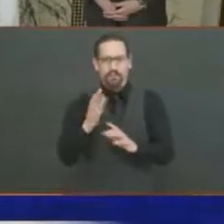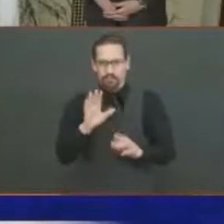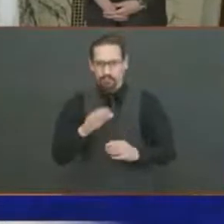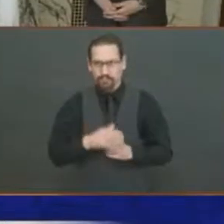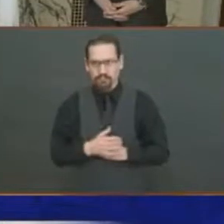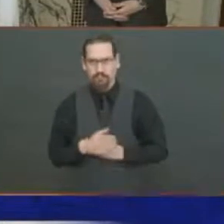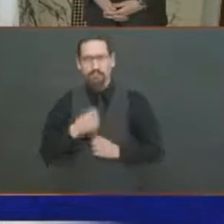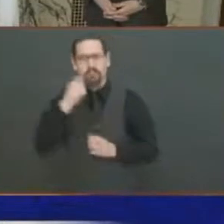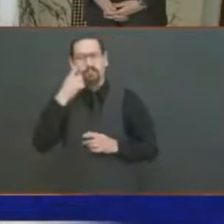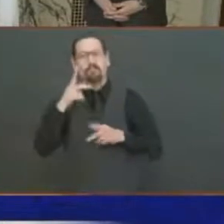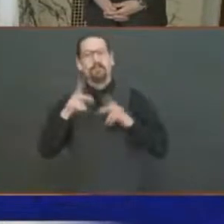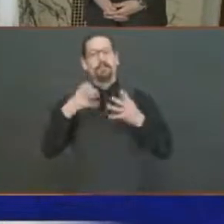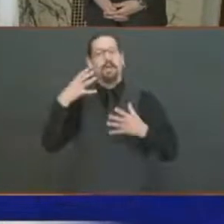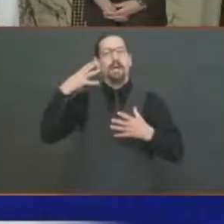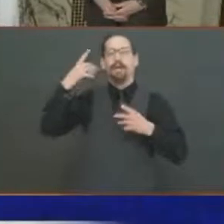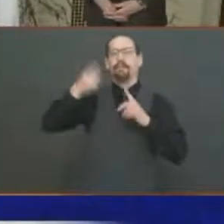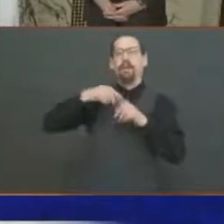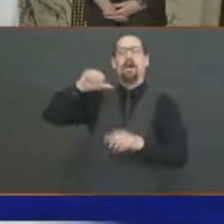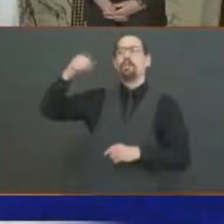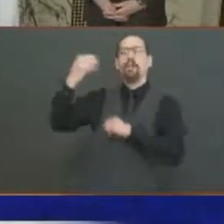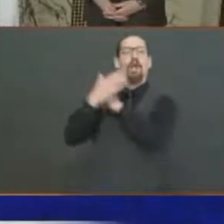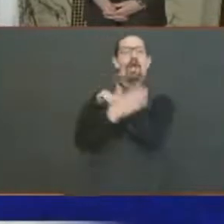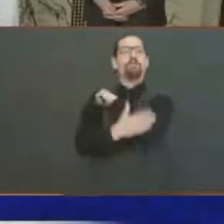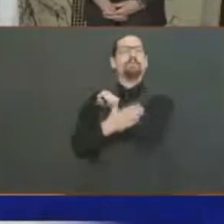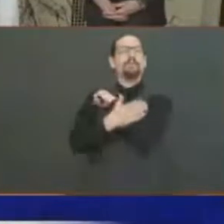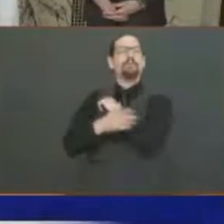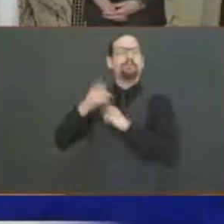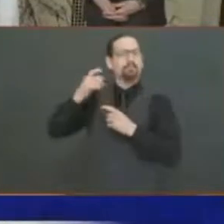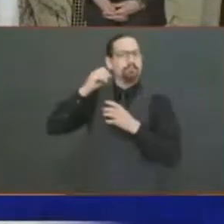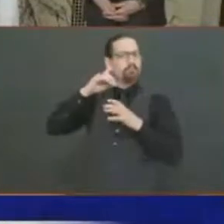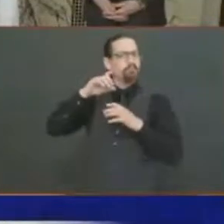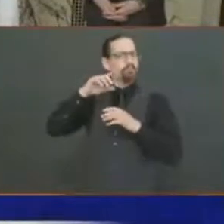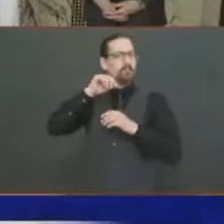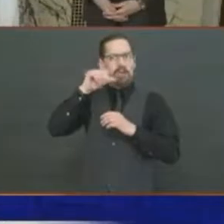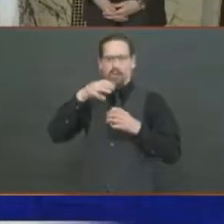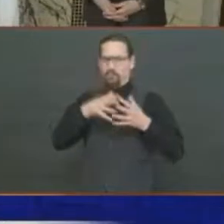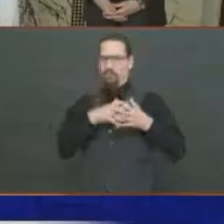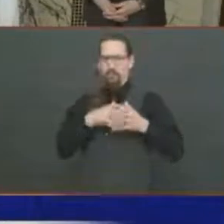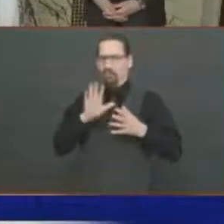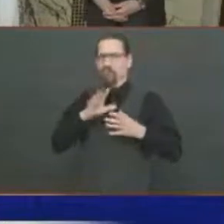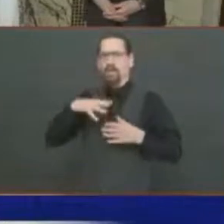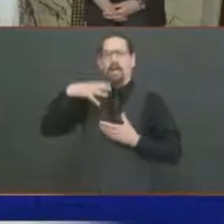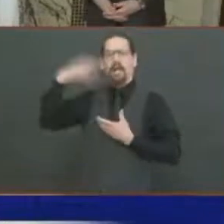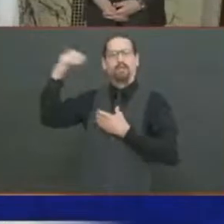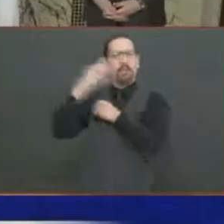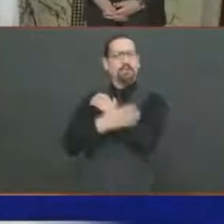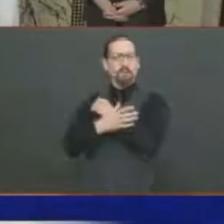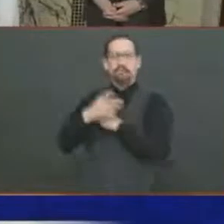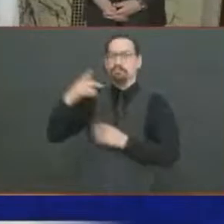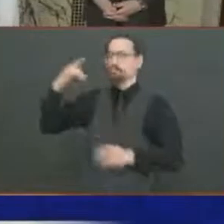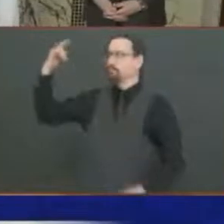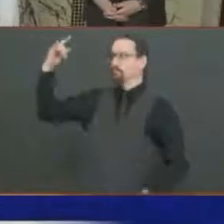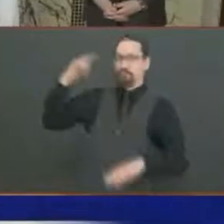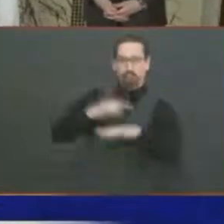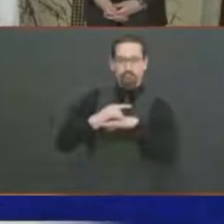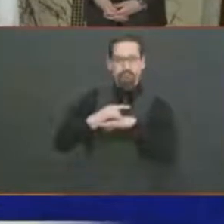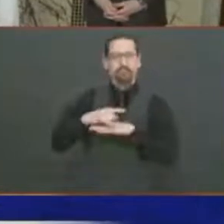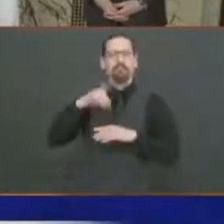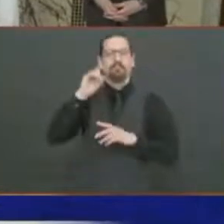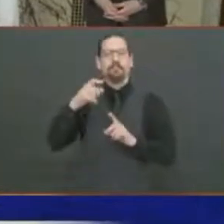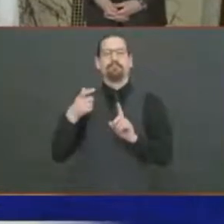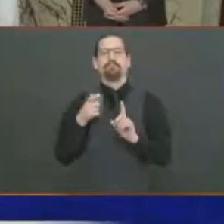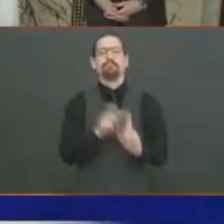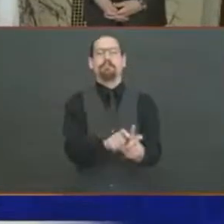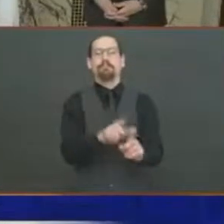of the country must self-quarantine for 14 days. Number two, anyone who's been diagnosed with coronavirus